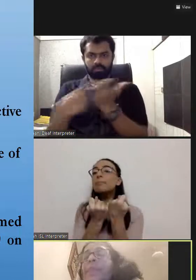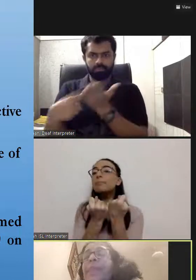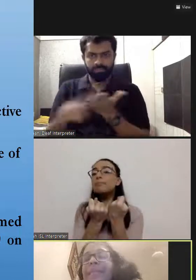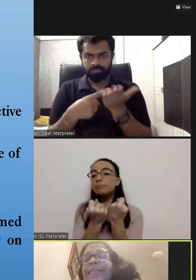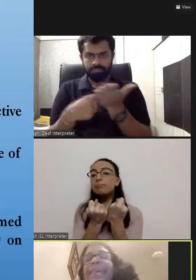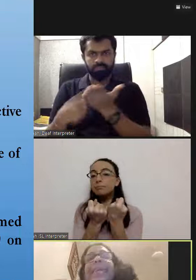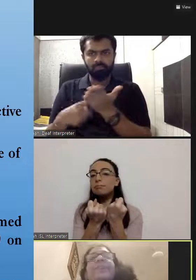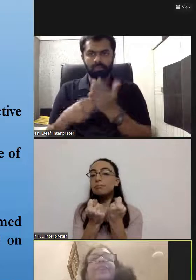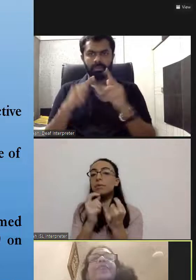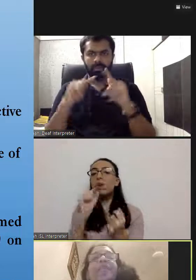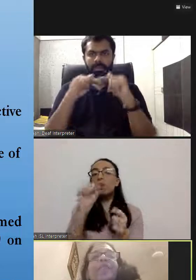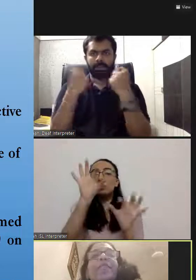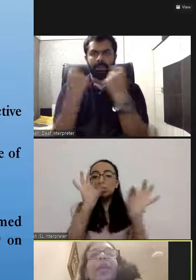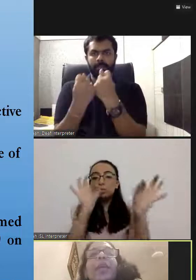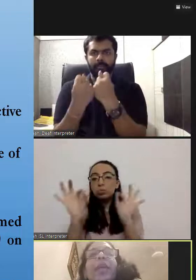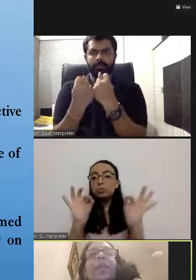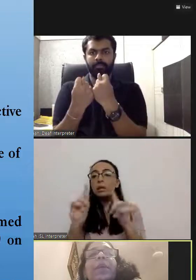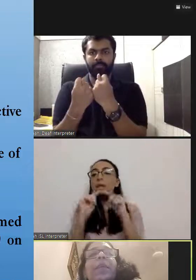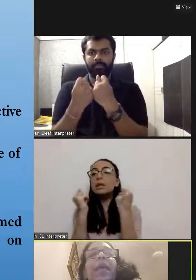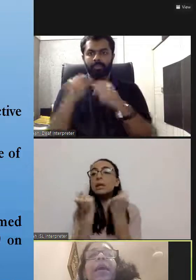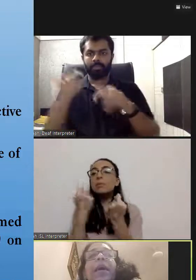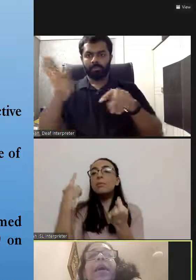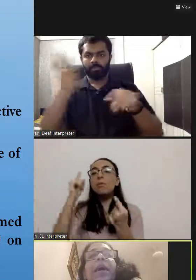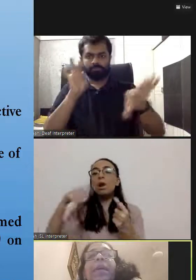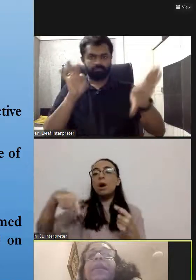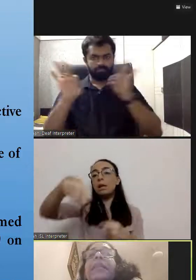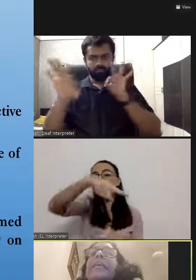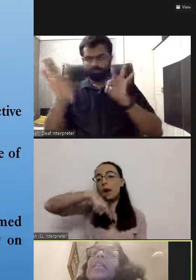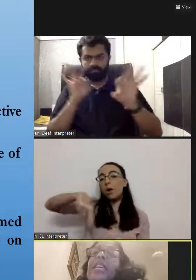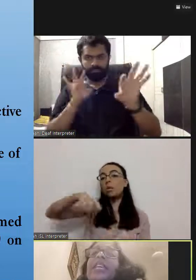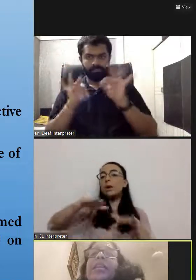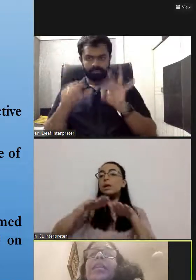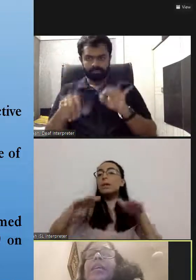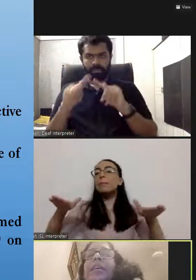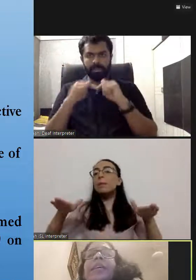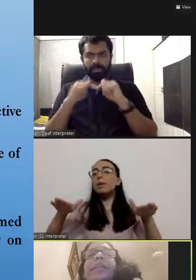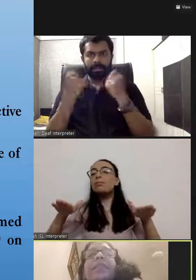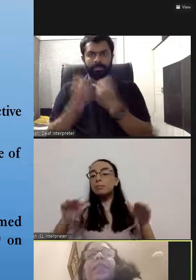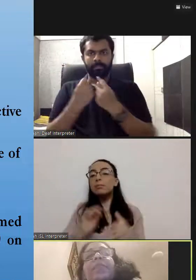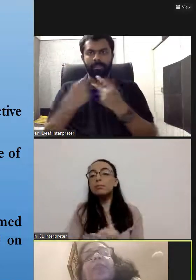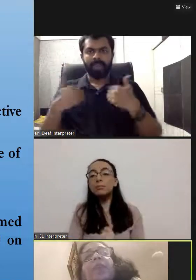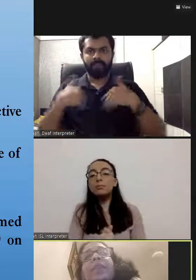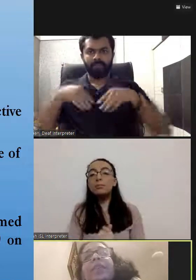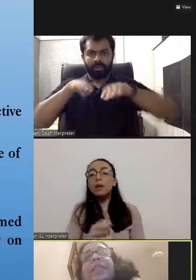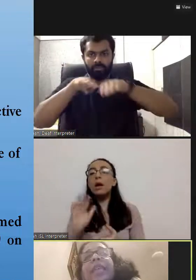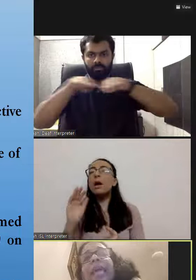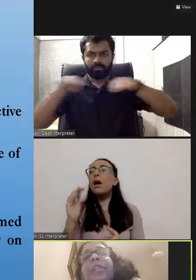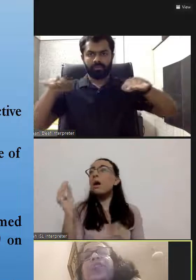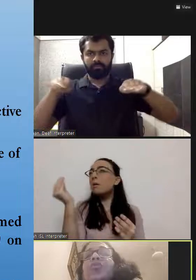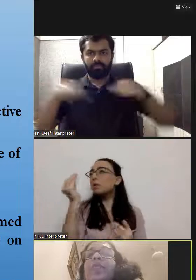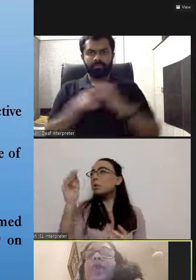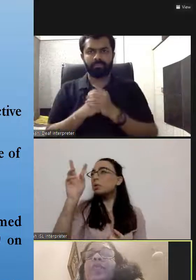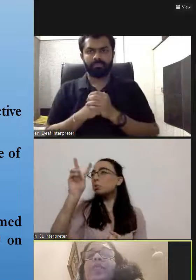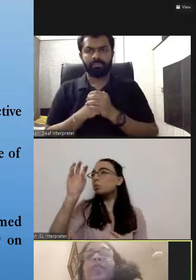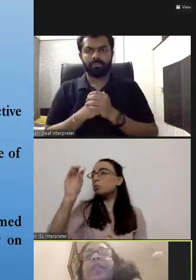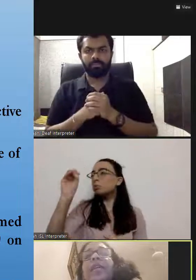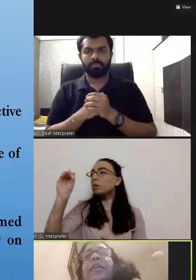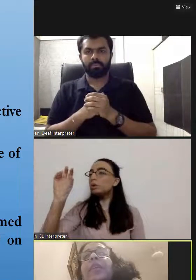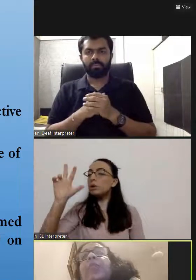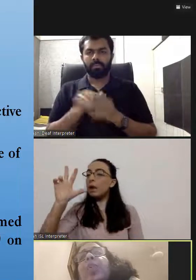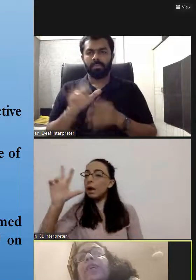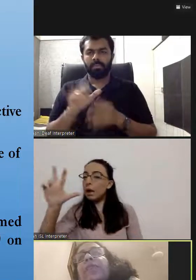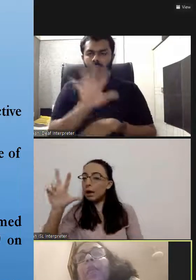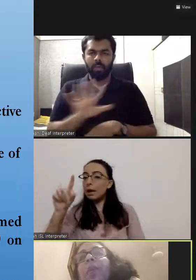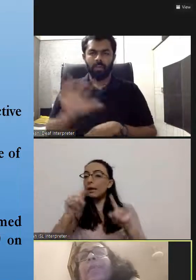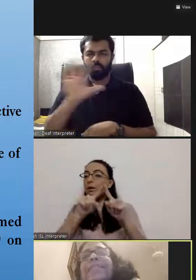the theme selected for the roundtable. But in the initial years, from 2008 to 2015,